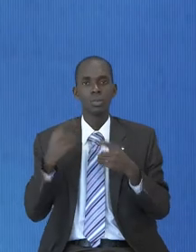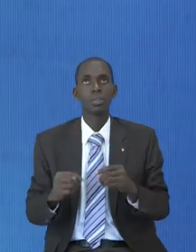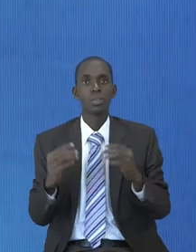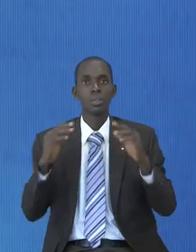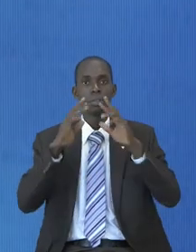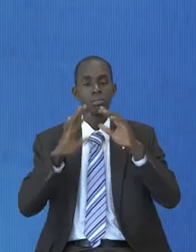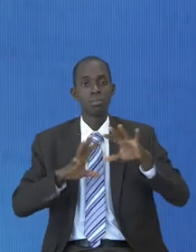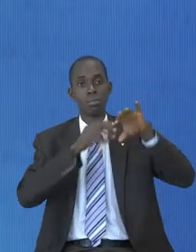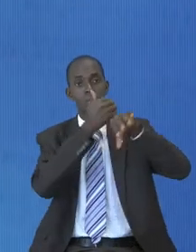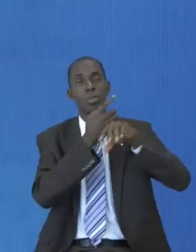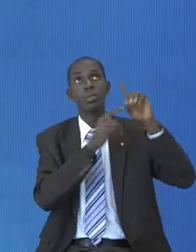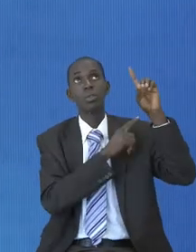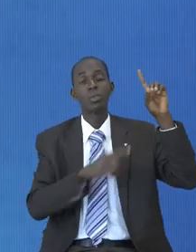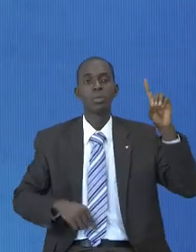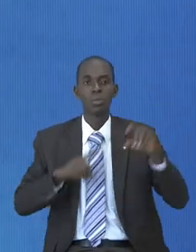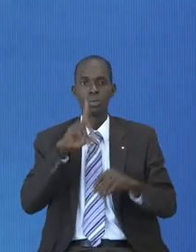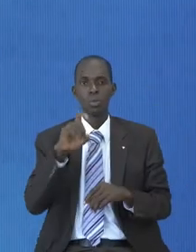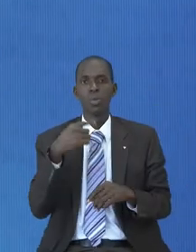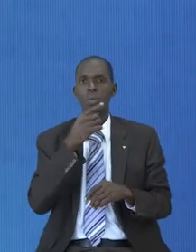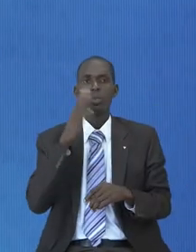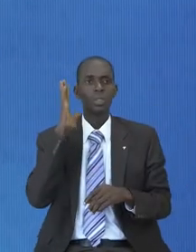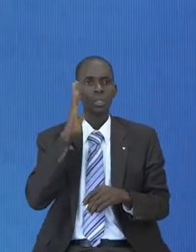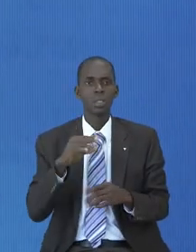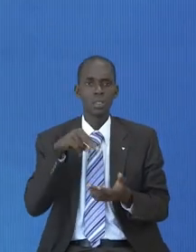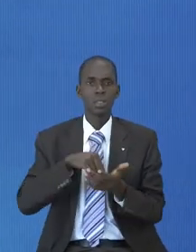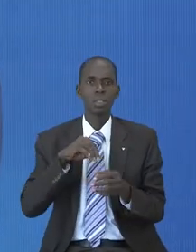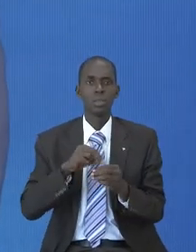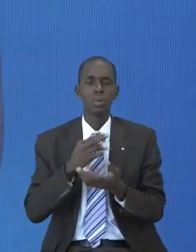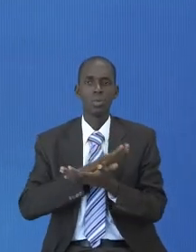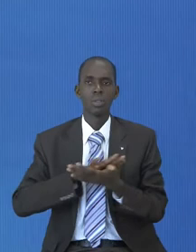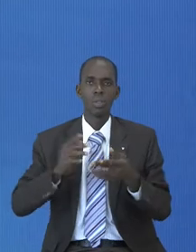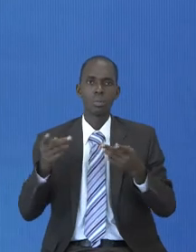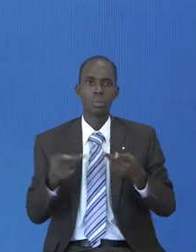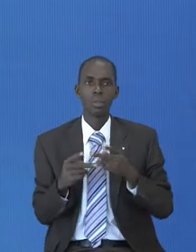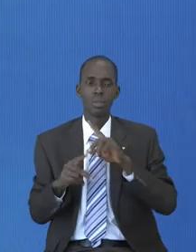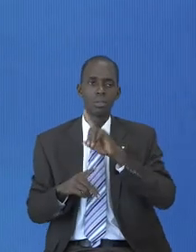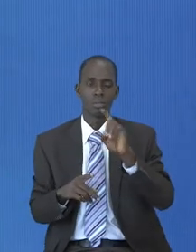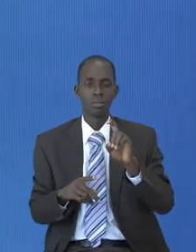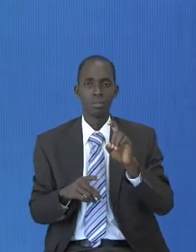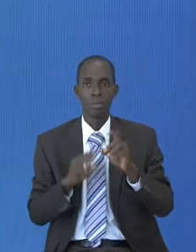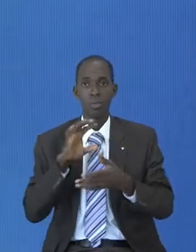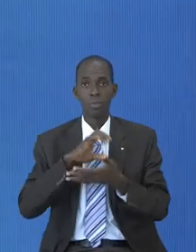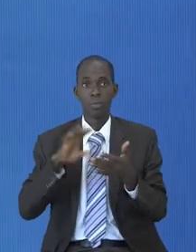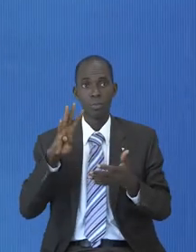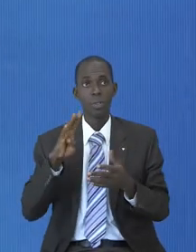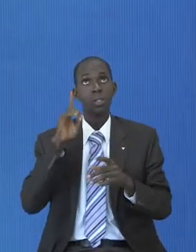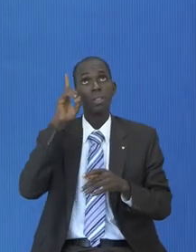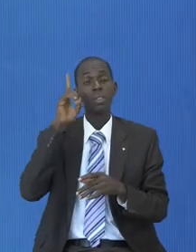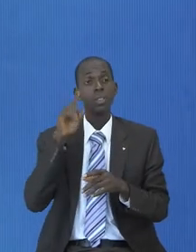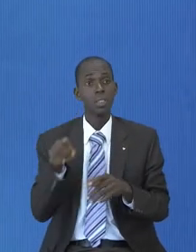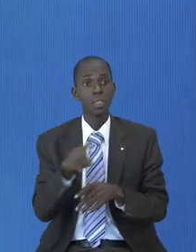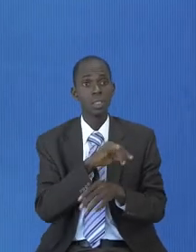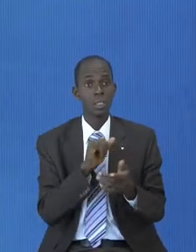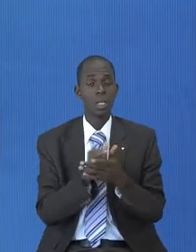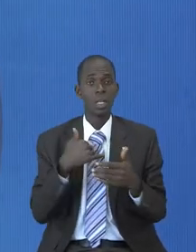who shall stand in his holy place? Verse 4, he that has clean hands and a